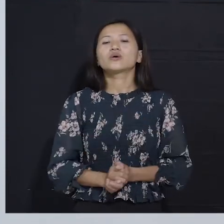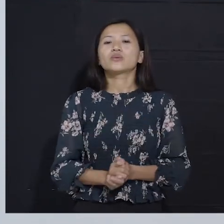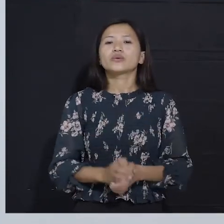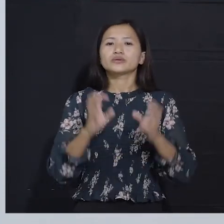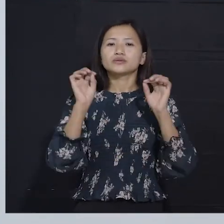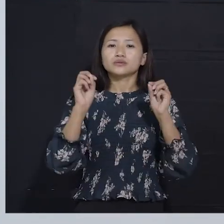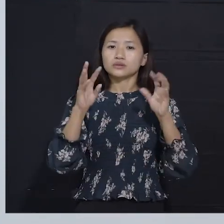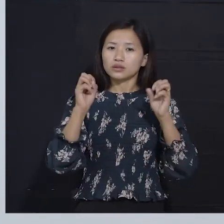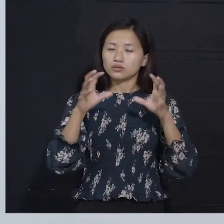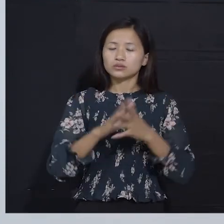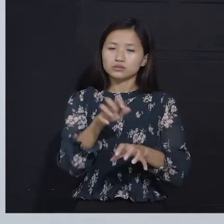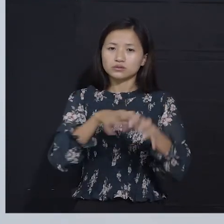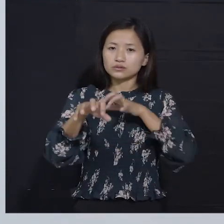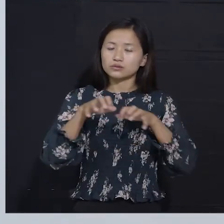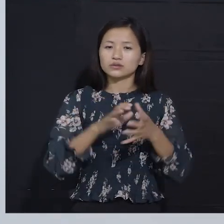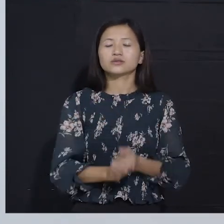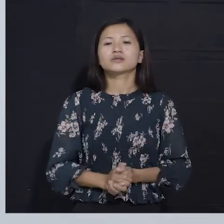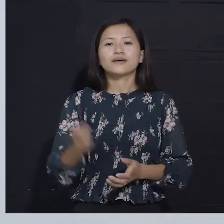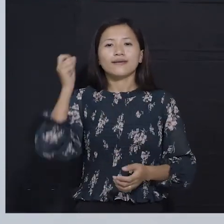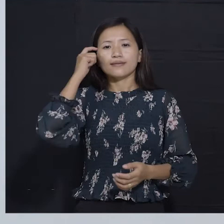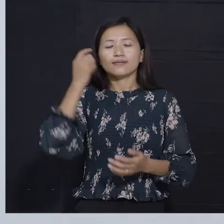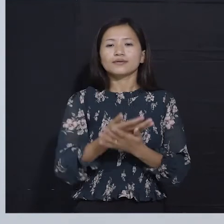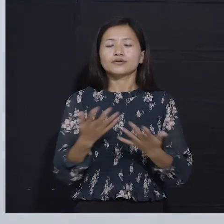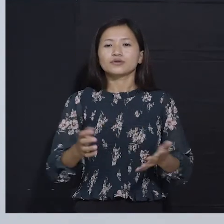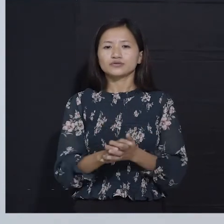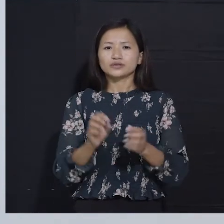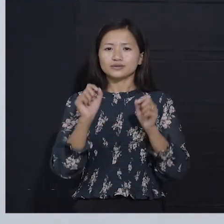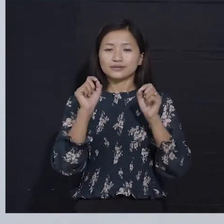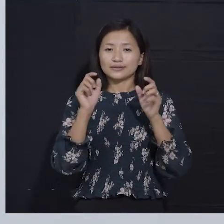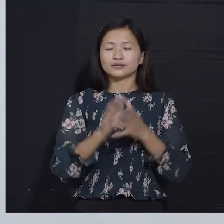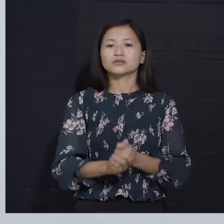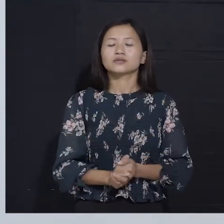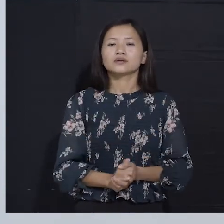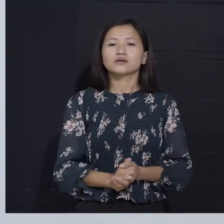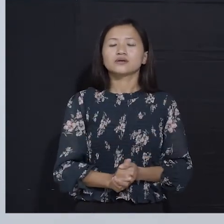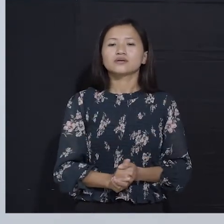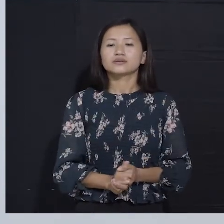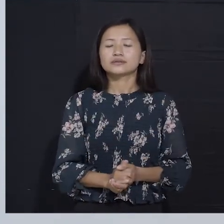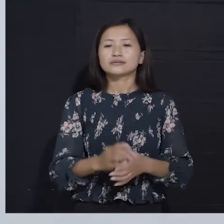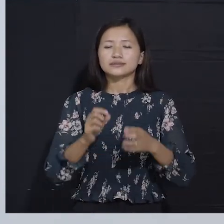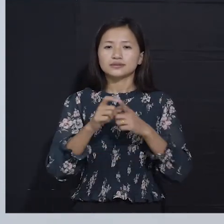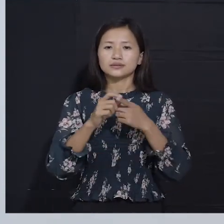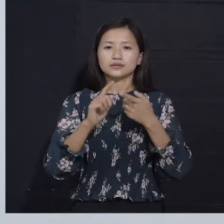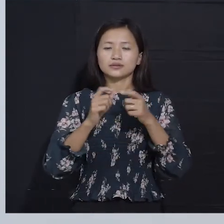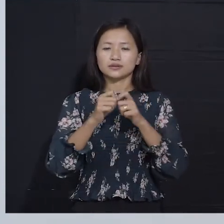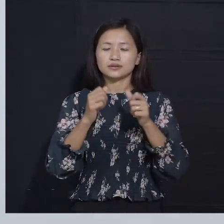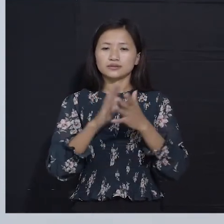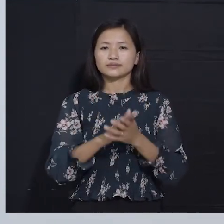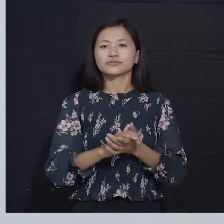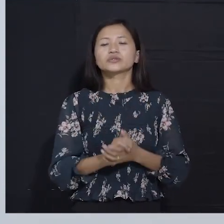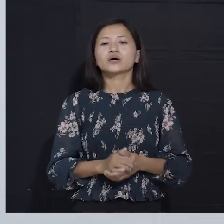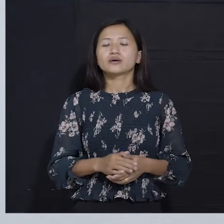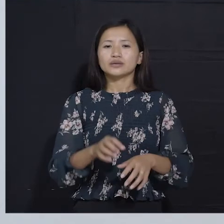In simple terms, you can think of the nails, right? With these claws and its teeth. It began attacking